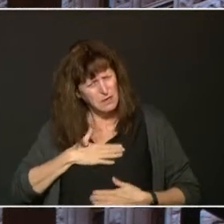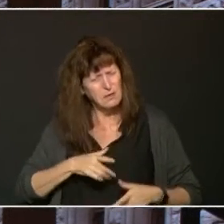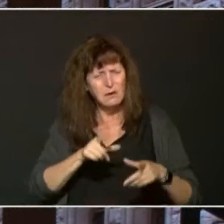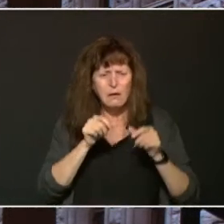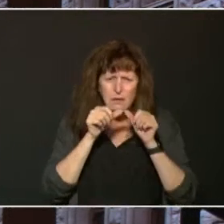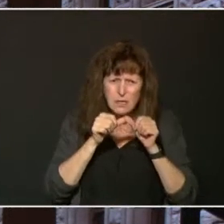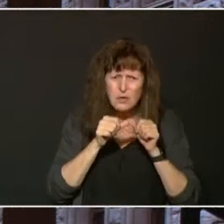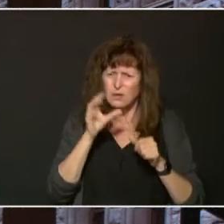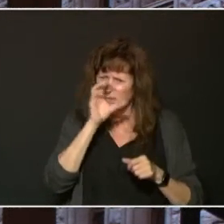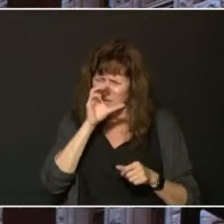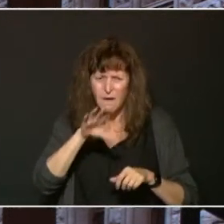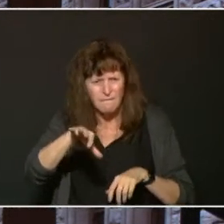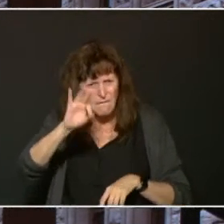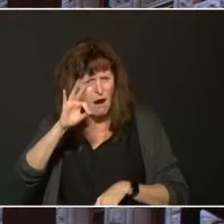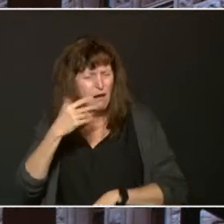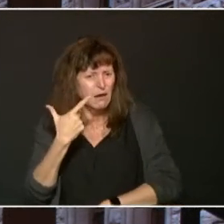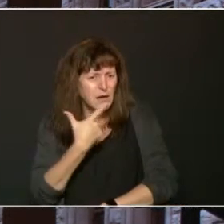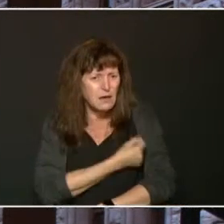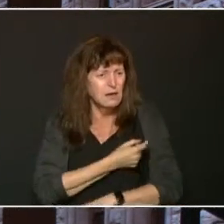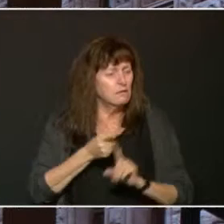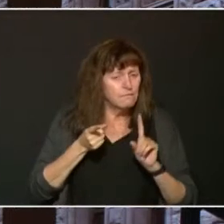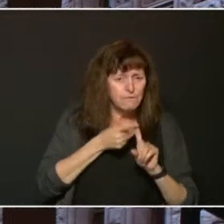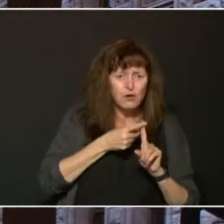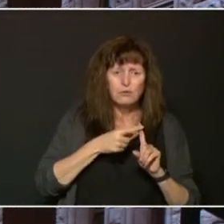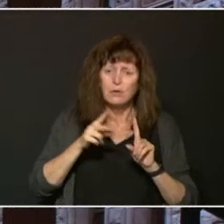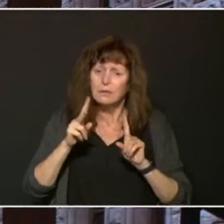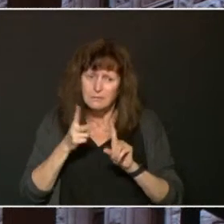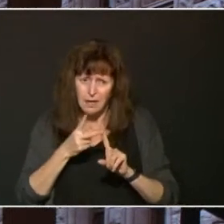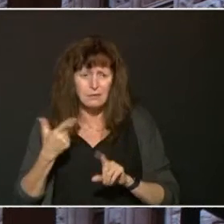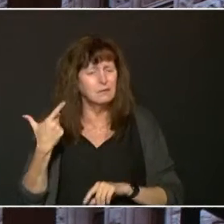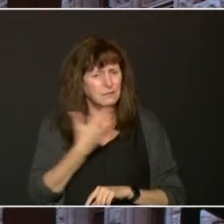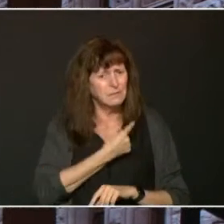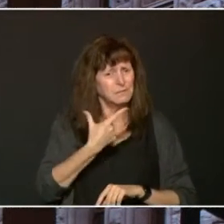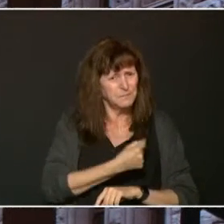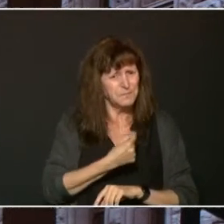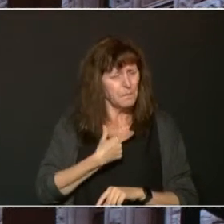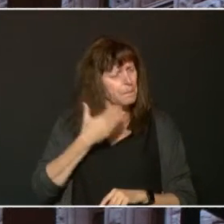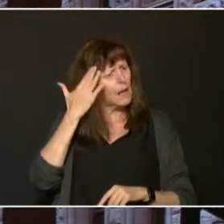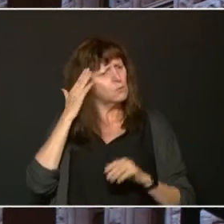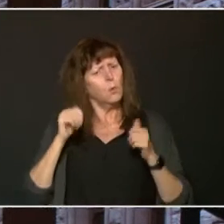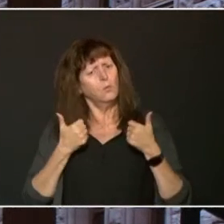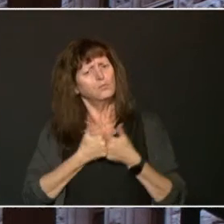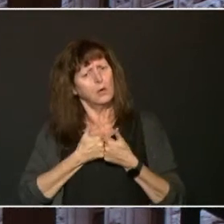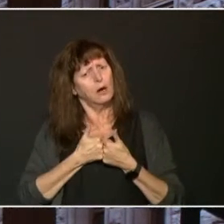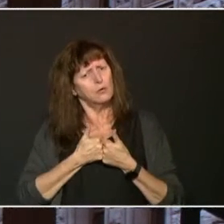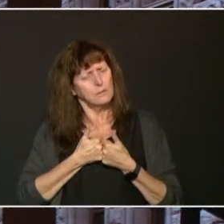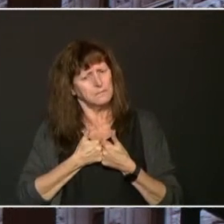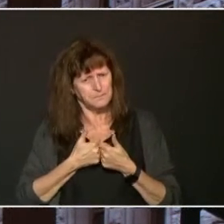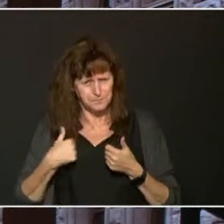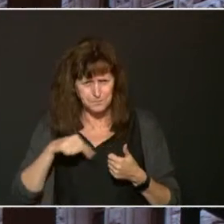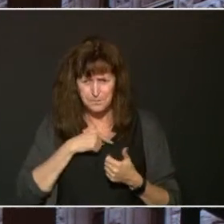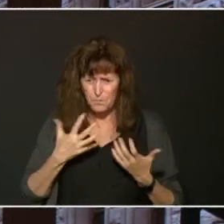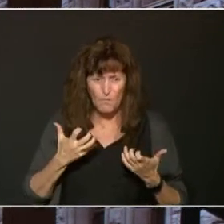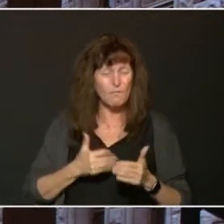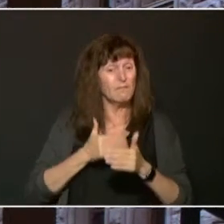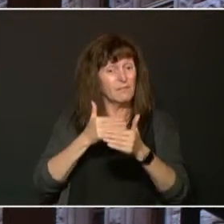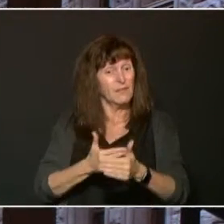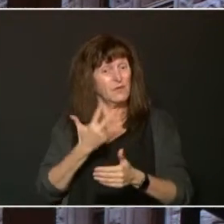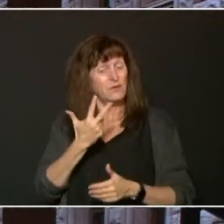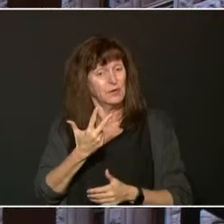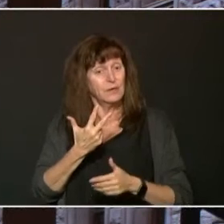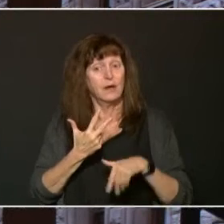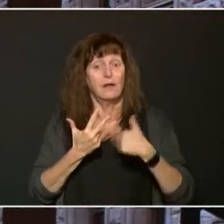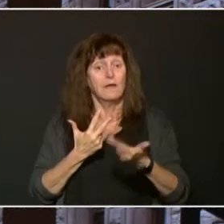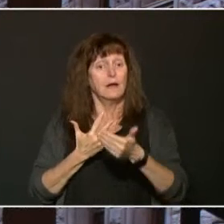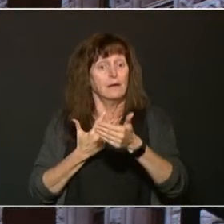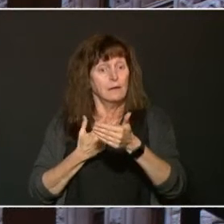out and get your first or second doses. It's a challenge to all Ontarians. If we want to get through to the next phase of reopening, which is